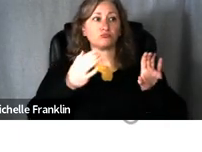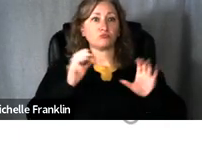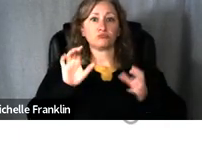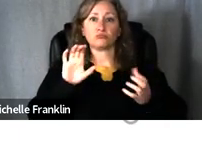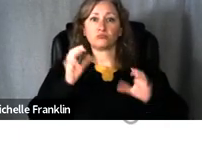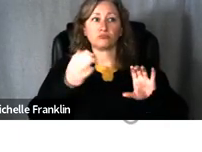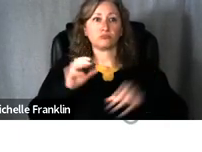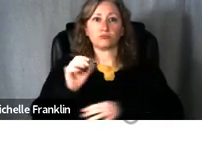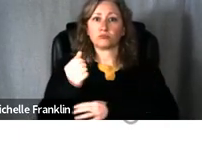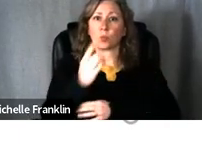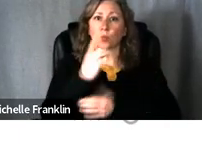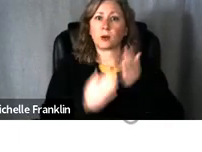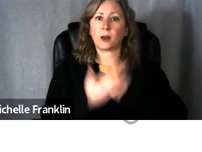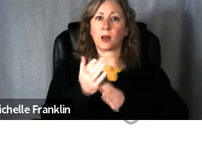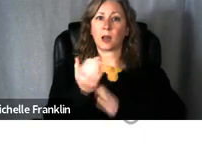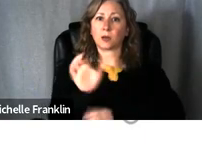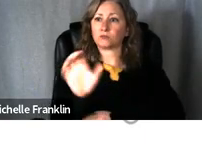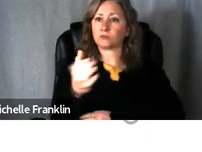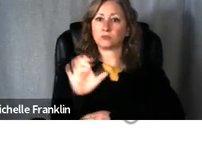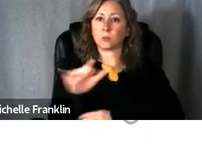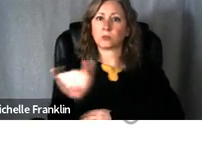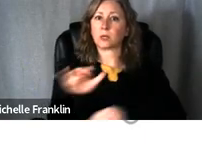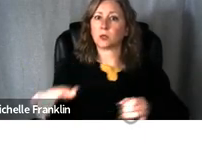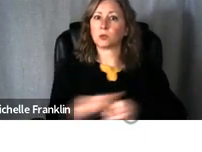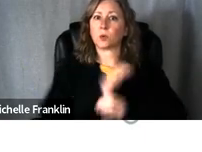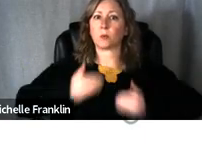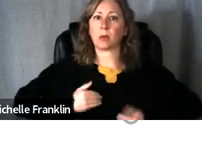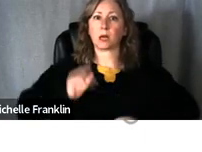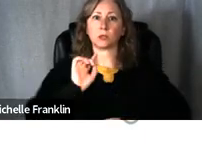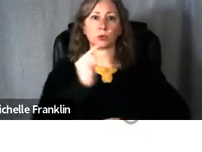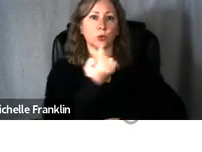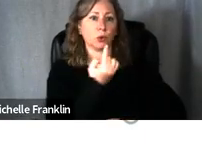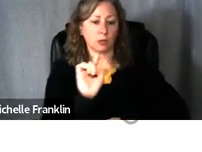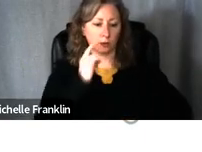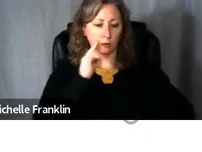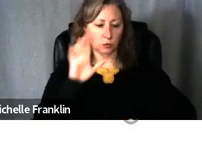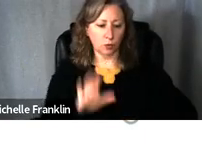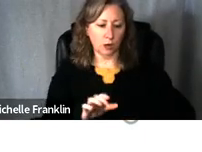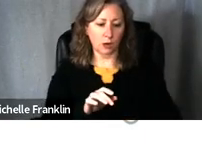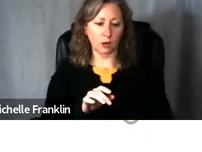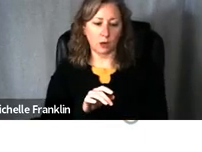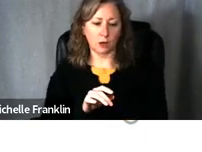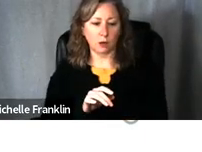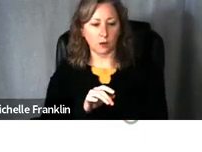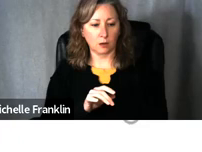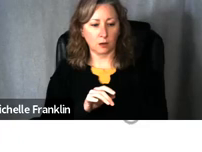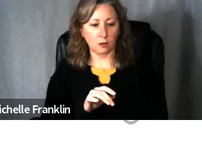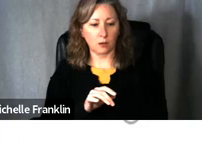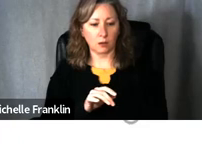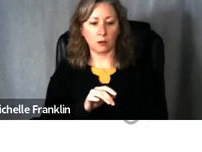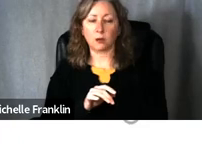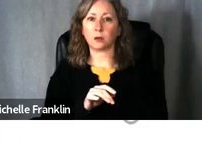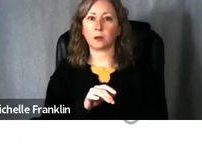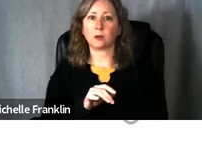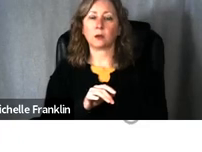hand and it was the equivalent of his whole body turning, which I think is really great. And so that's our brief primer